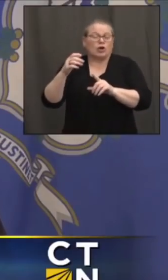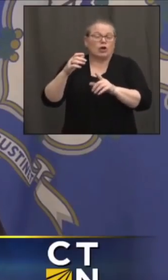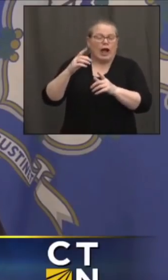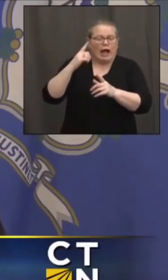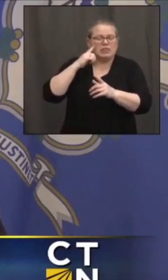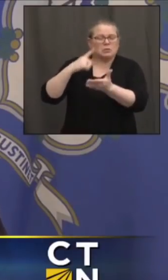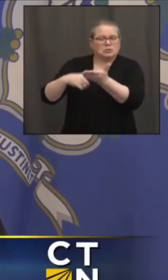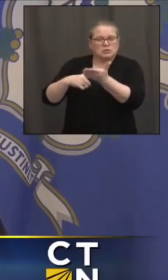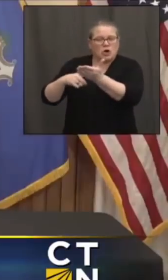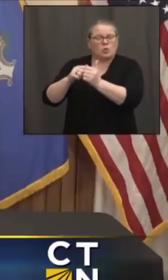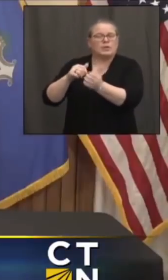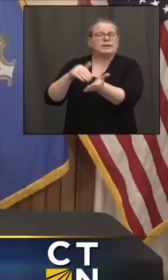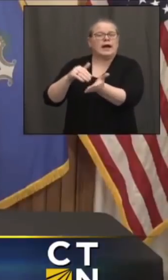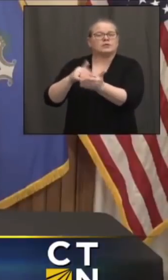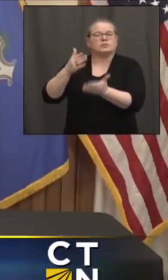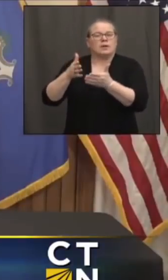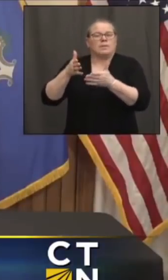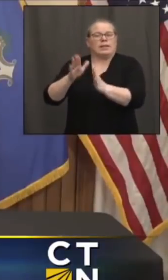Absolutely.